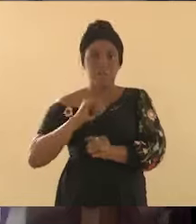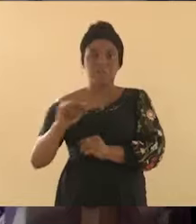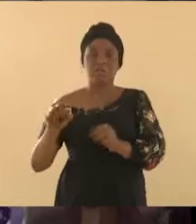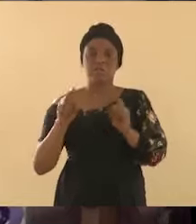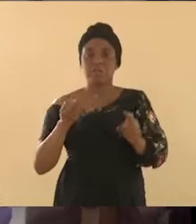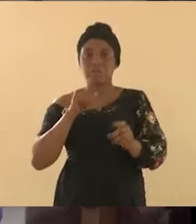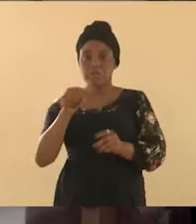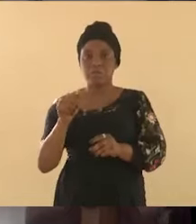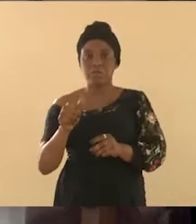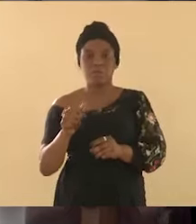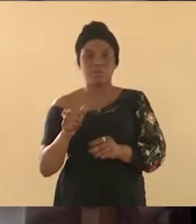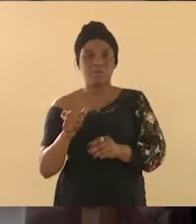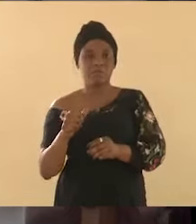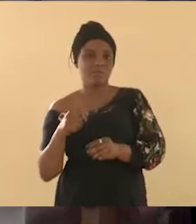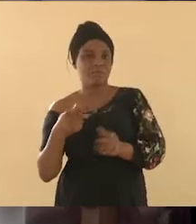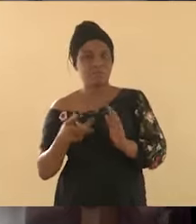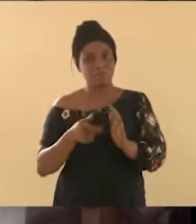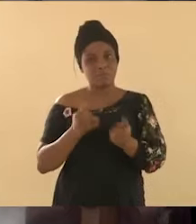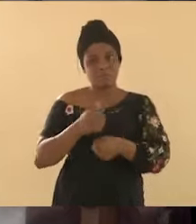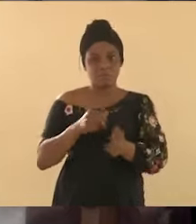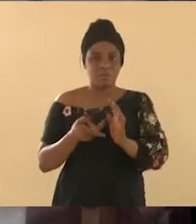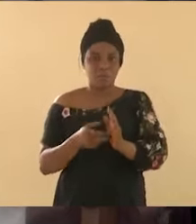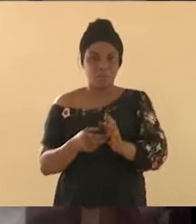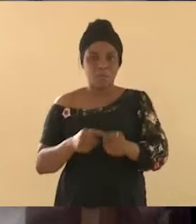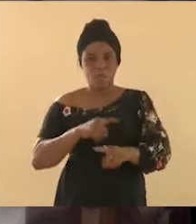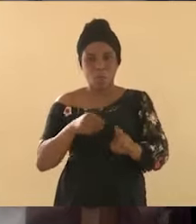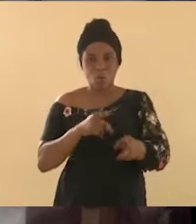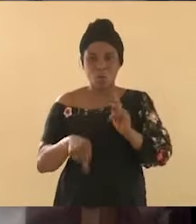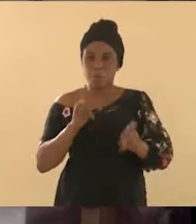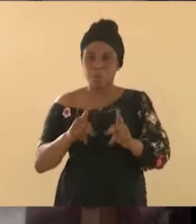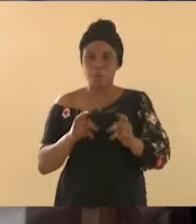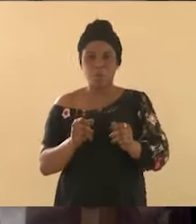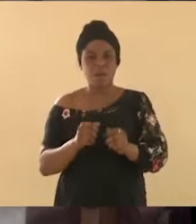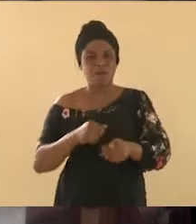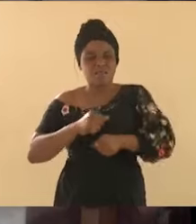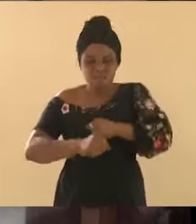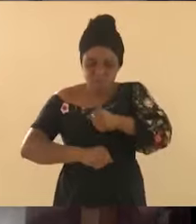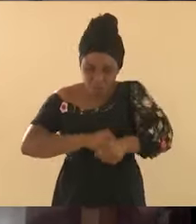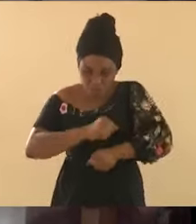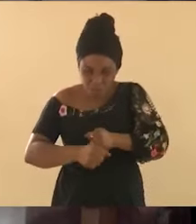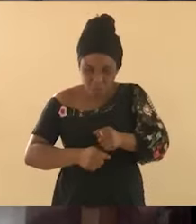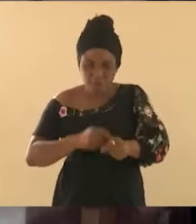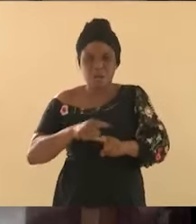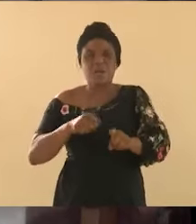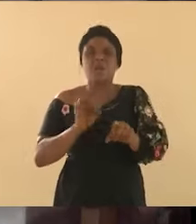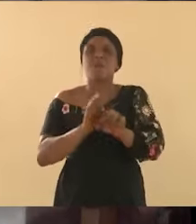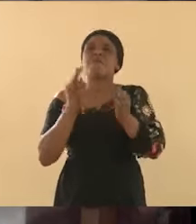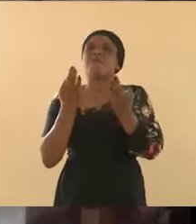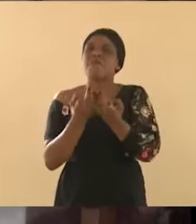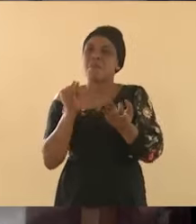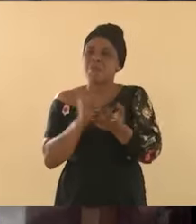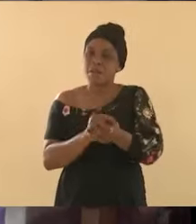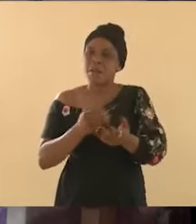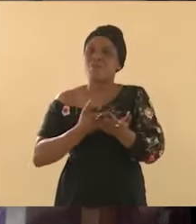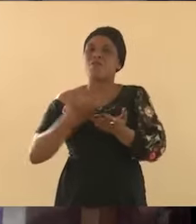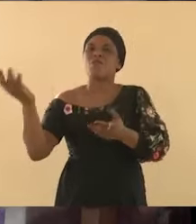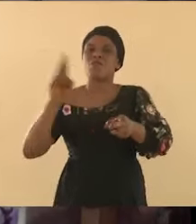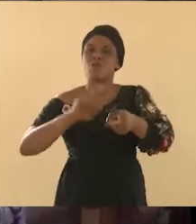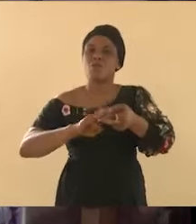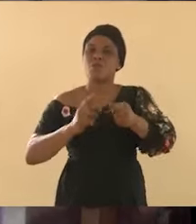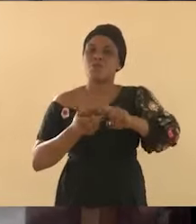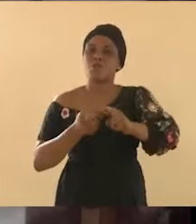But that still does not, when people are in great adversity, when people lose, when you have a family that